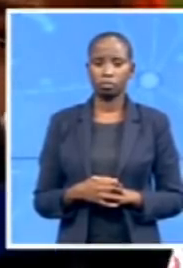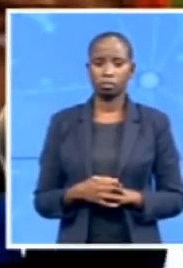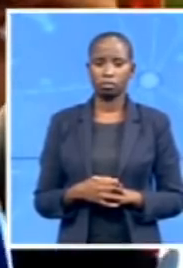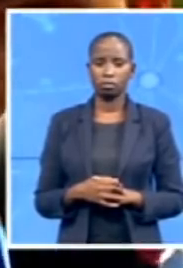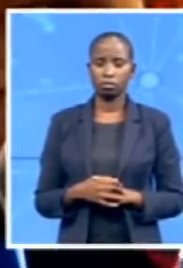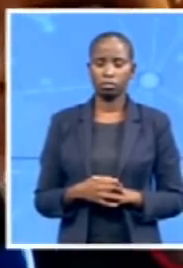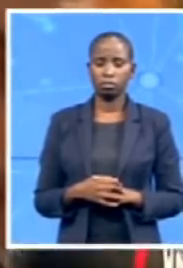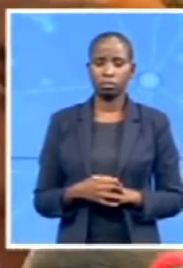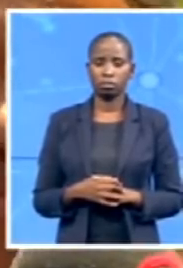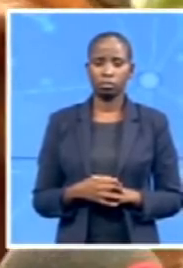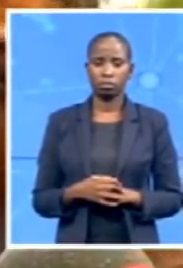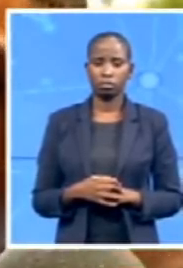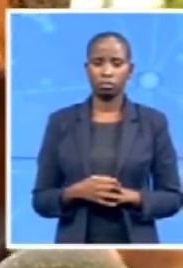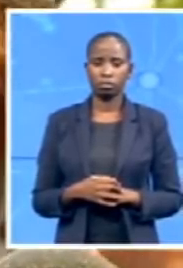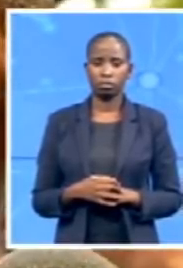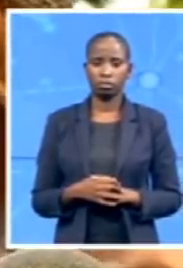El que ni. Onsa.